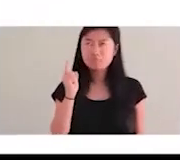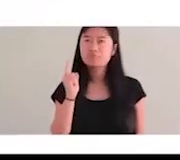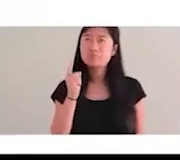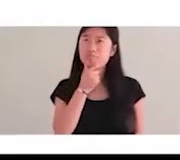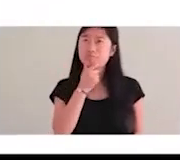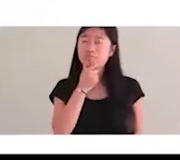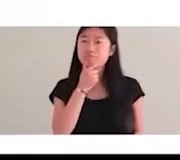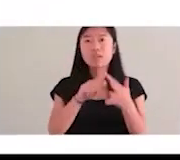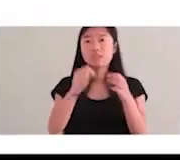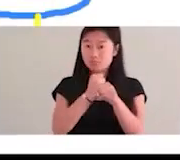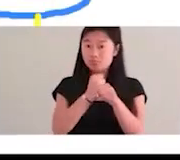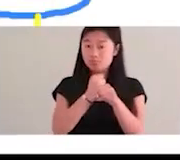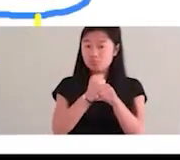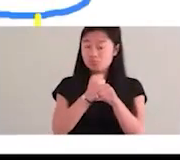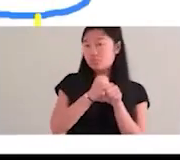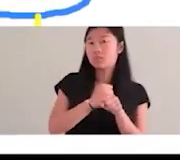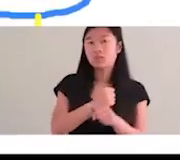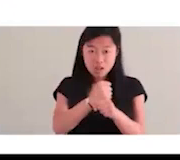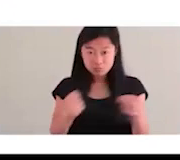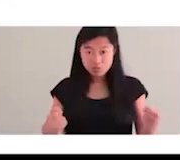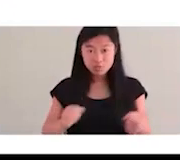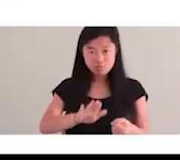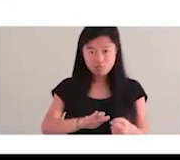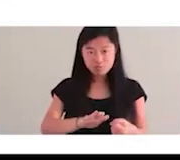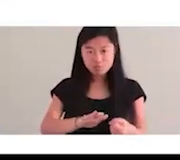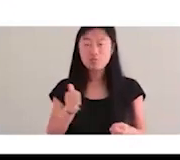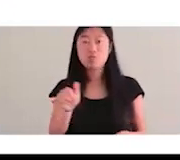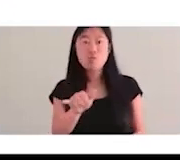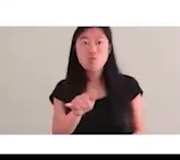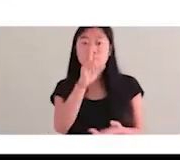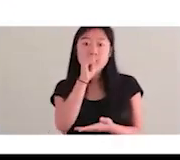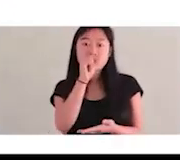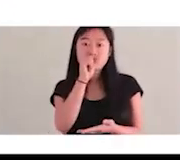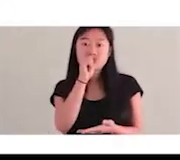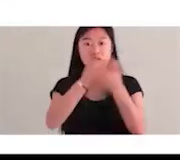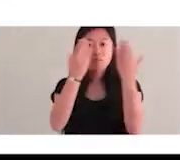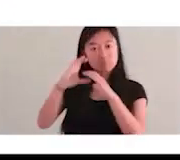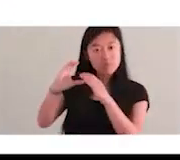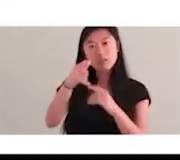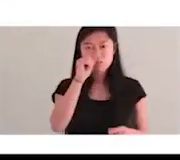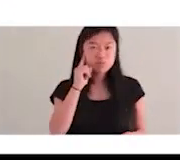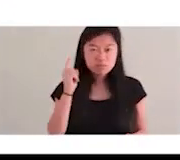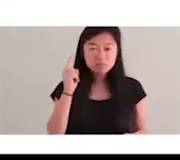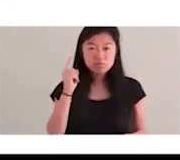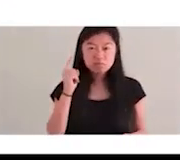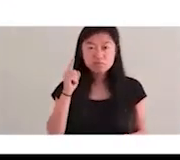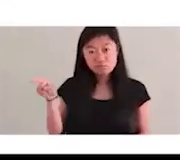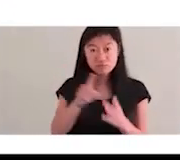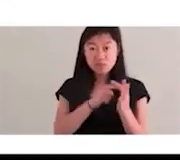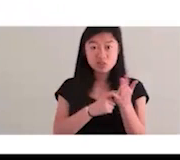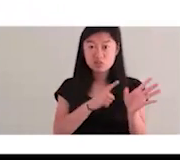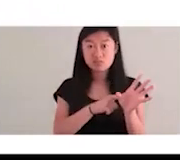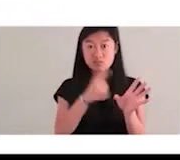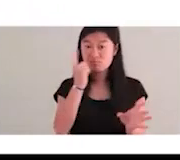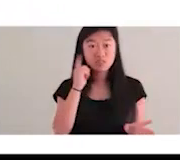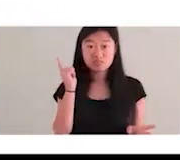horn, or birds tweeting in the early morning, Jerry cannot hear that. So if Jerry